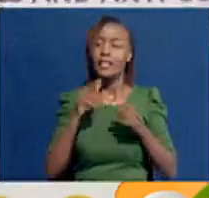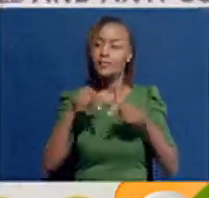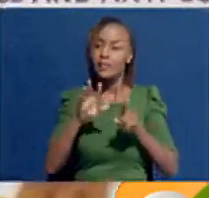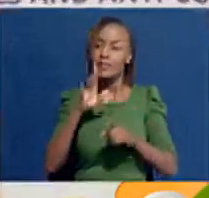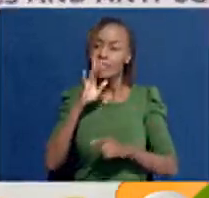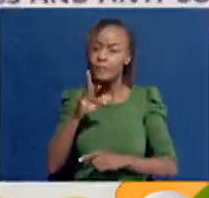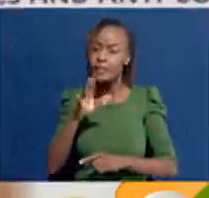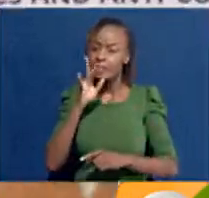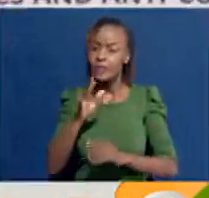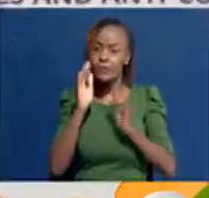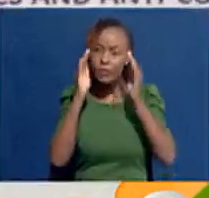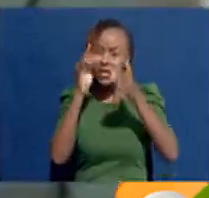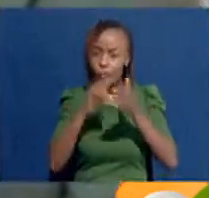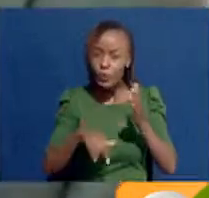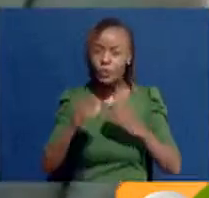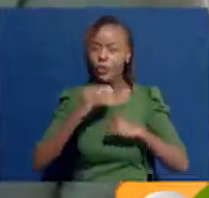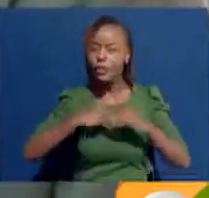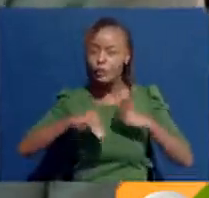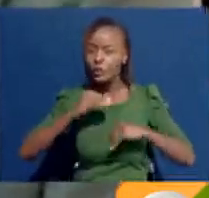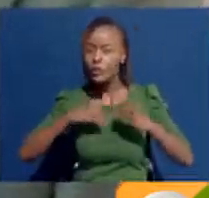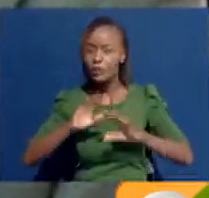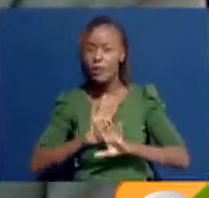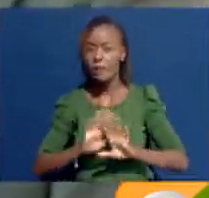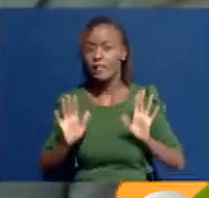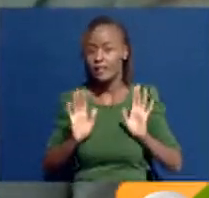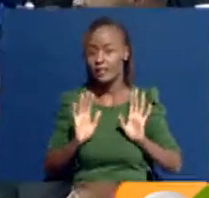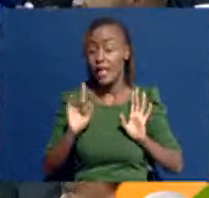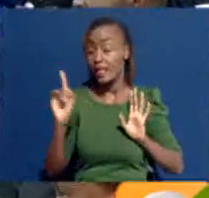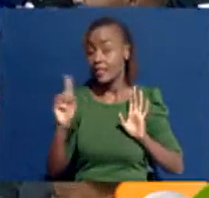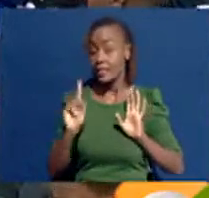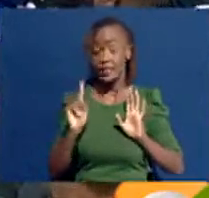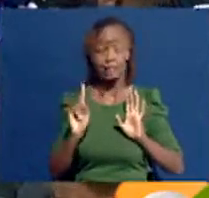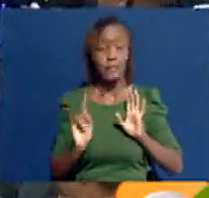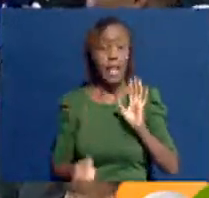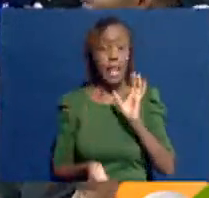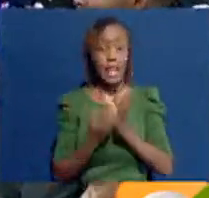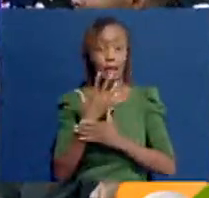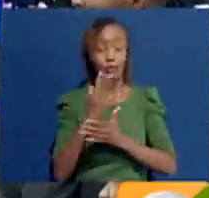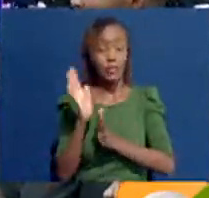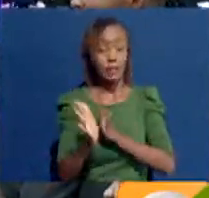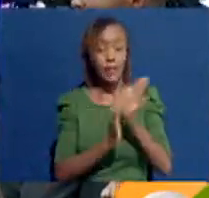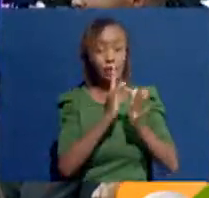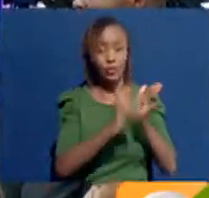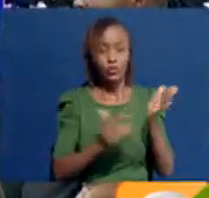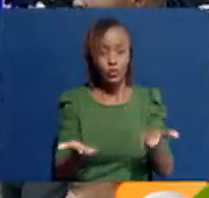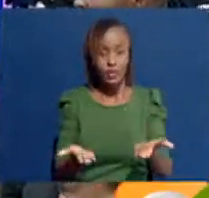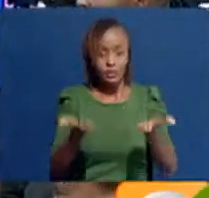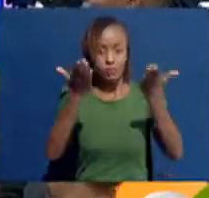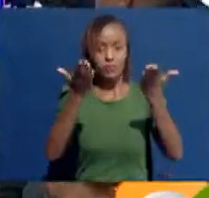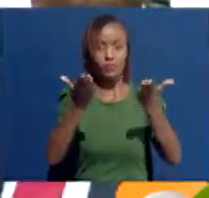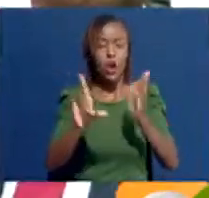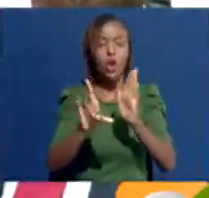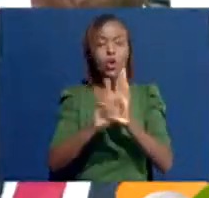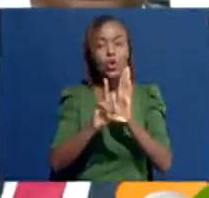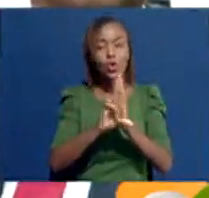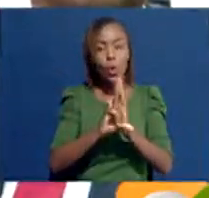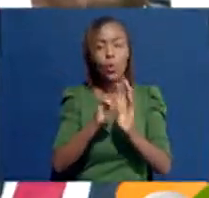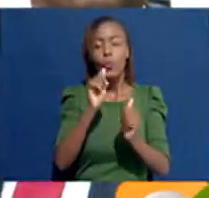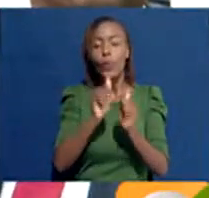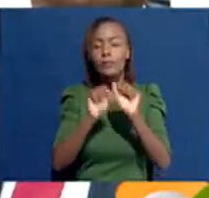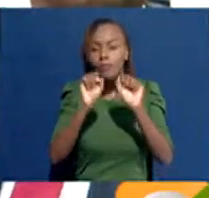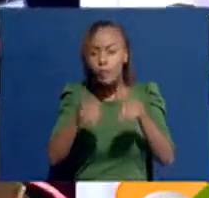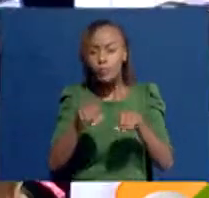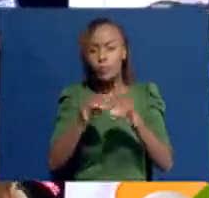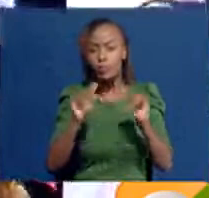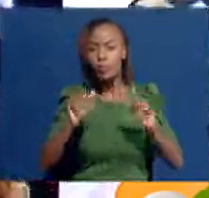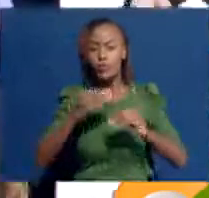about corruption. Mpango uliozinduliwa unajumuisha mikakati ya kuimarisha sheria zilizoko, kutoa mwelekeo